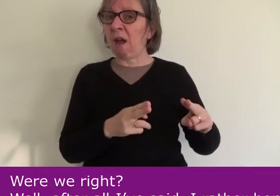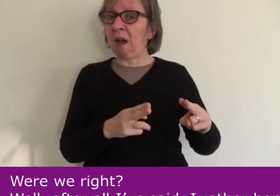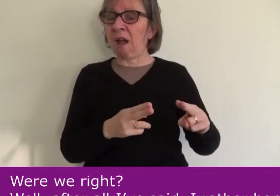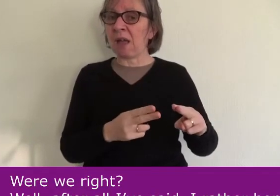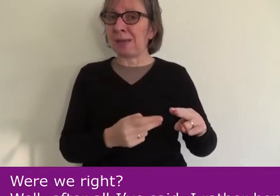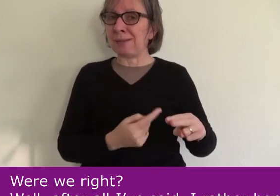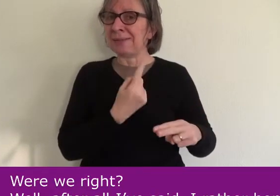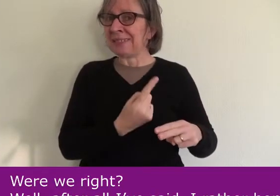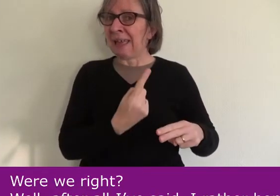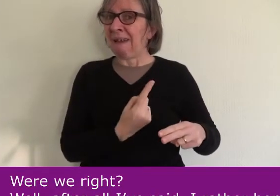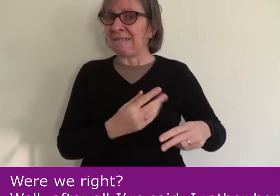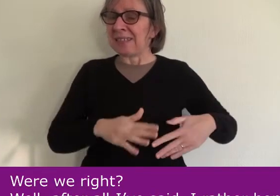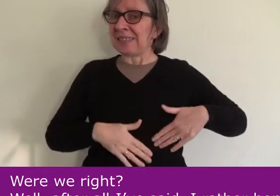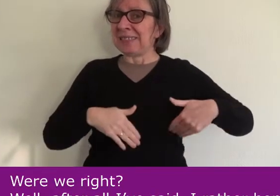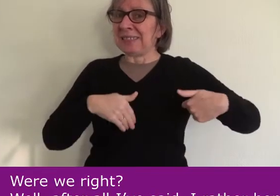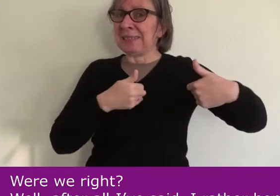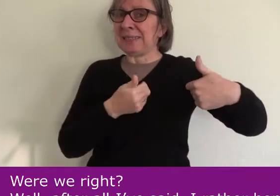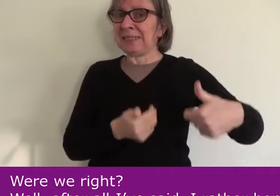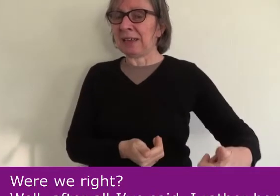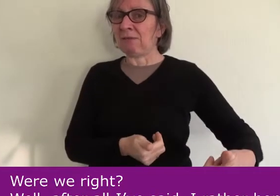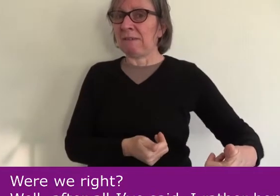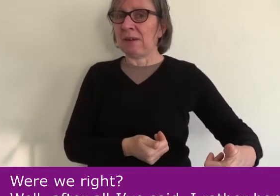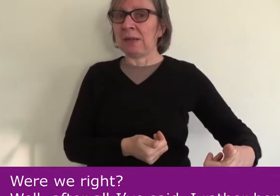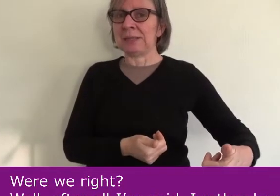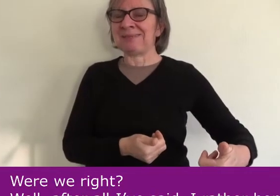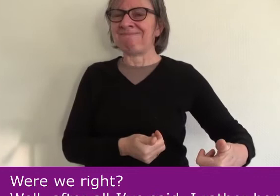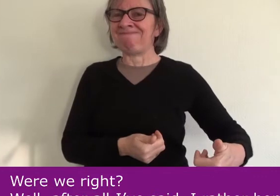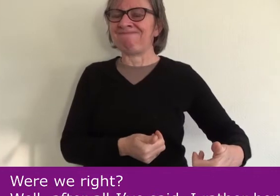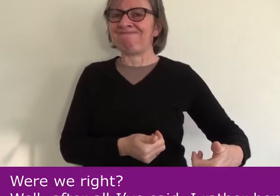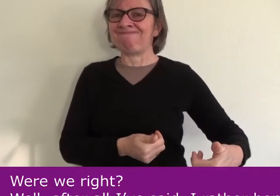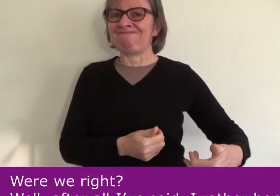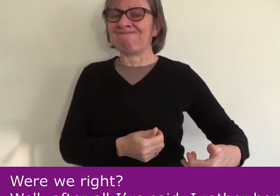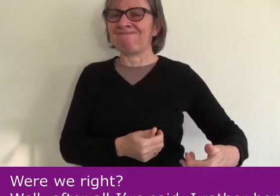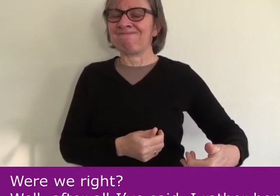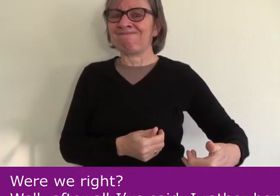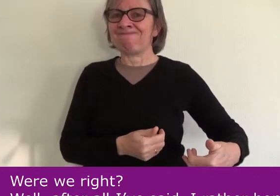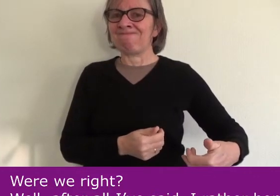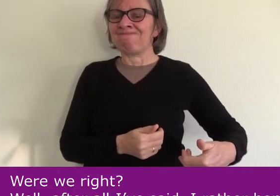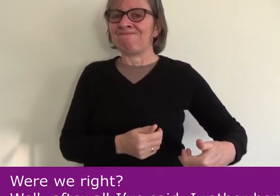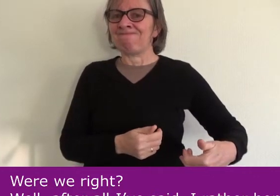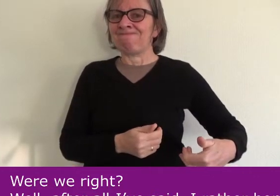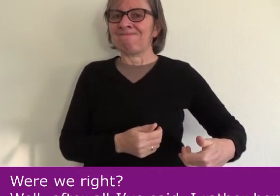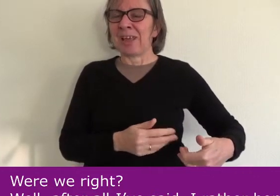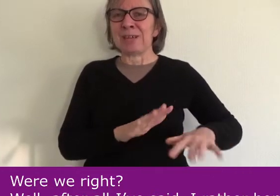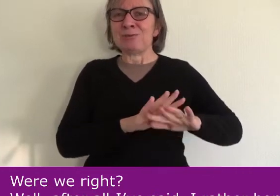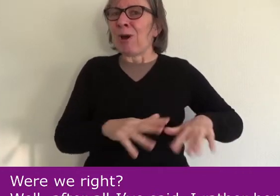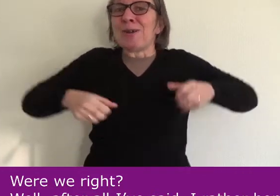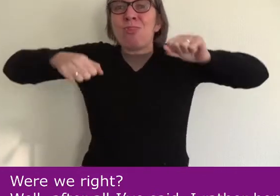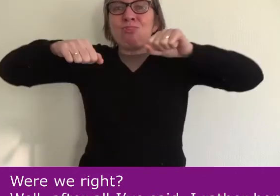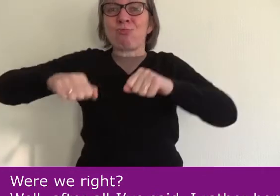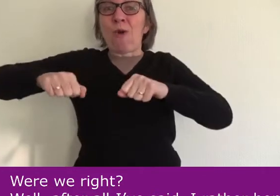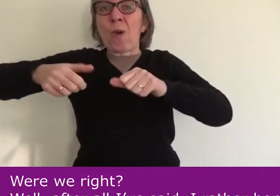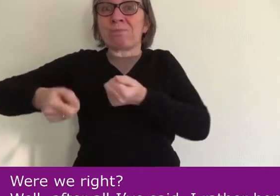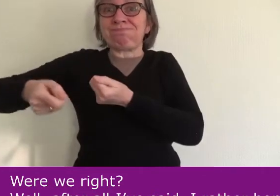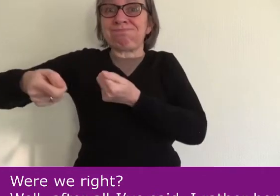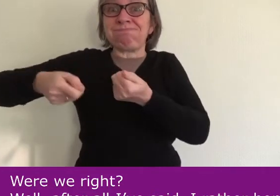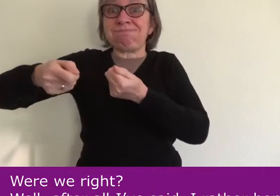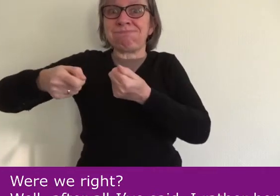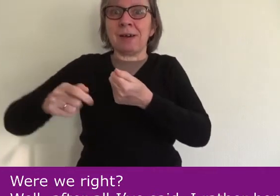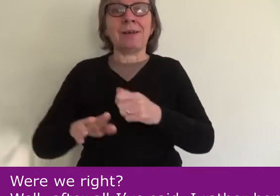die, to be offered in sacrifice, rather than enthroned in splendour,